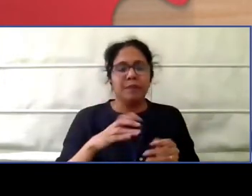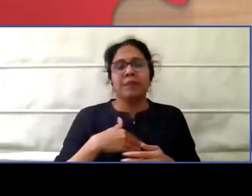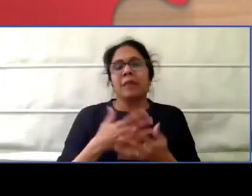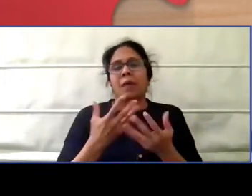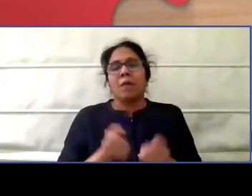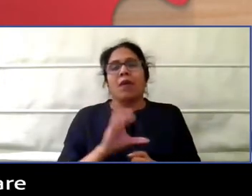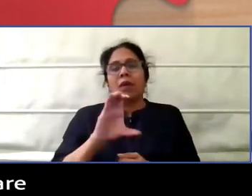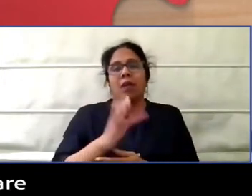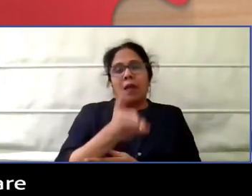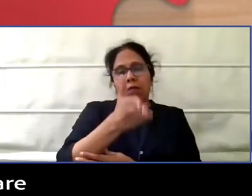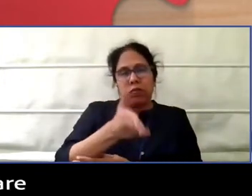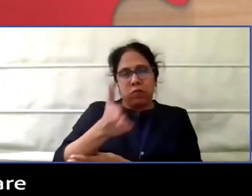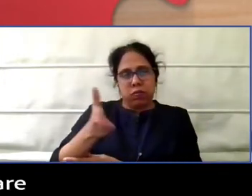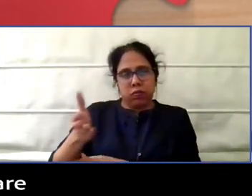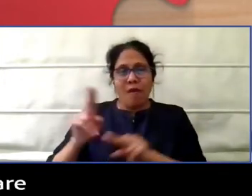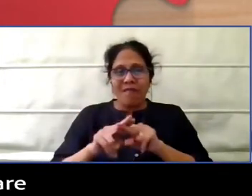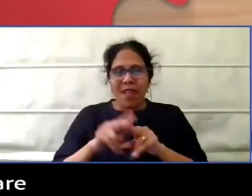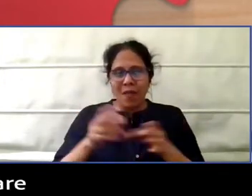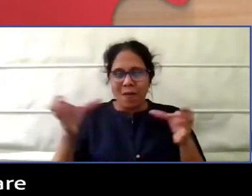people who are listening, all the people